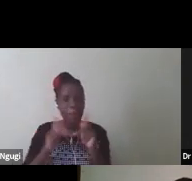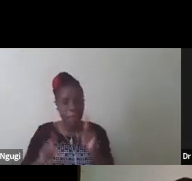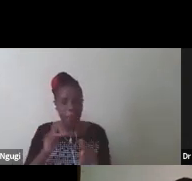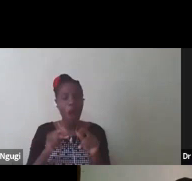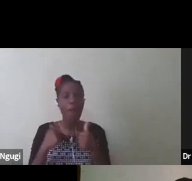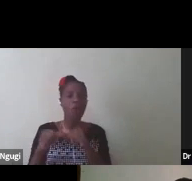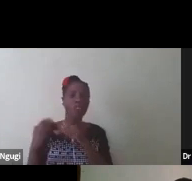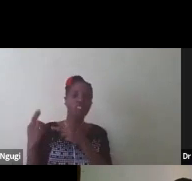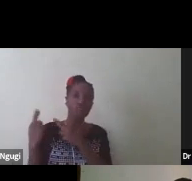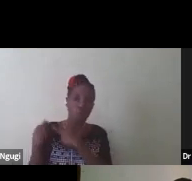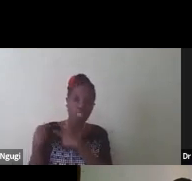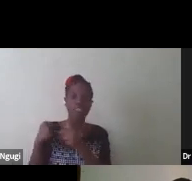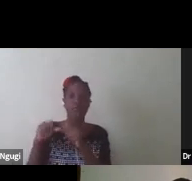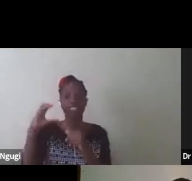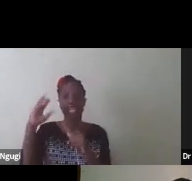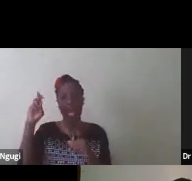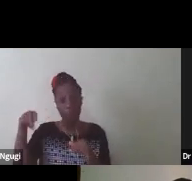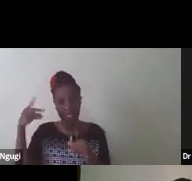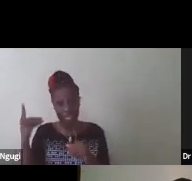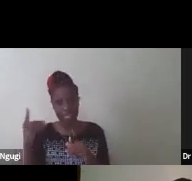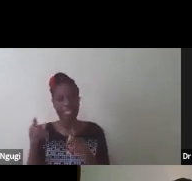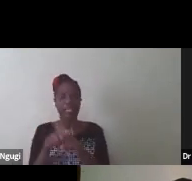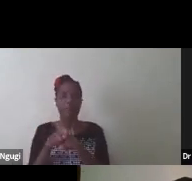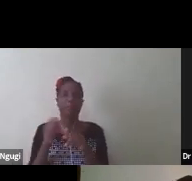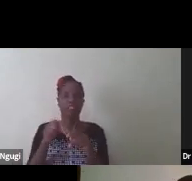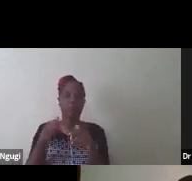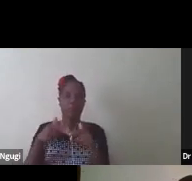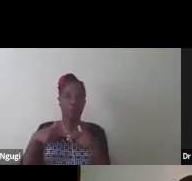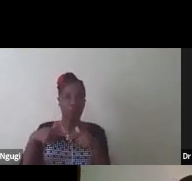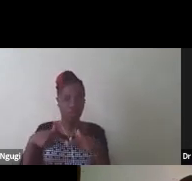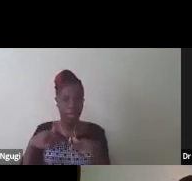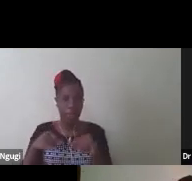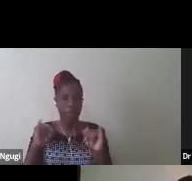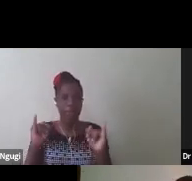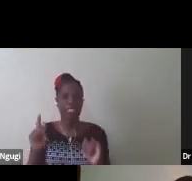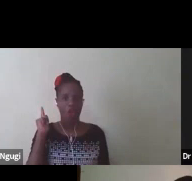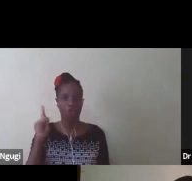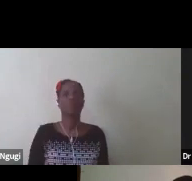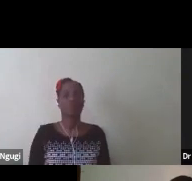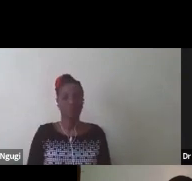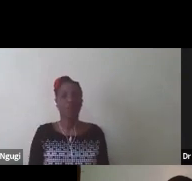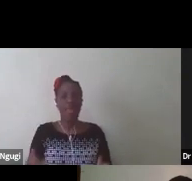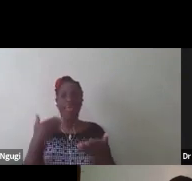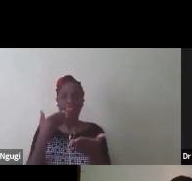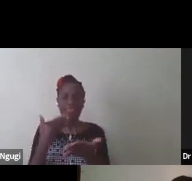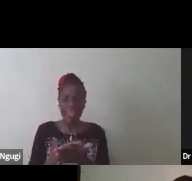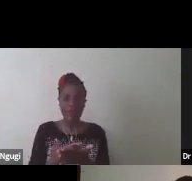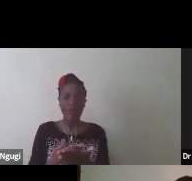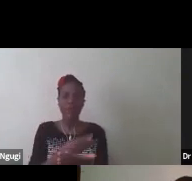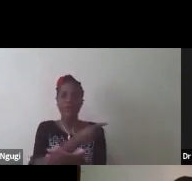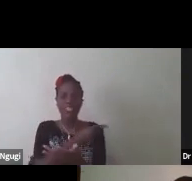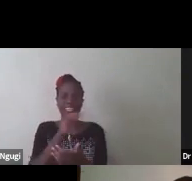and ensure as we move on, we are able to apply this law. Thank you, Eddy. Fantastic. Thank you very much, Dr. Njuguna. I can see a